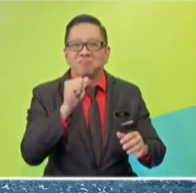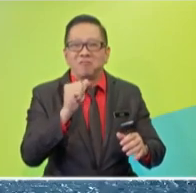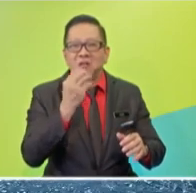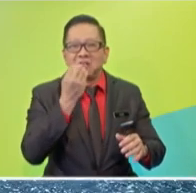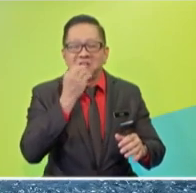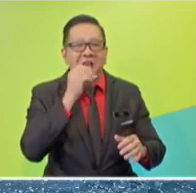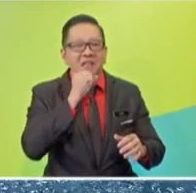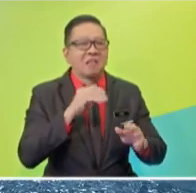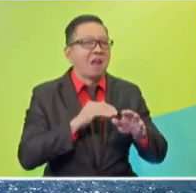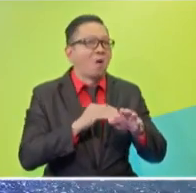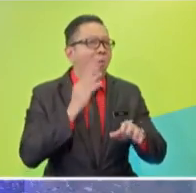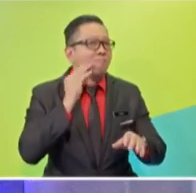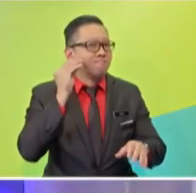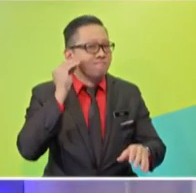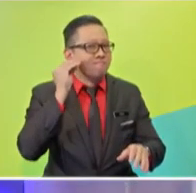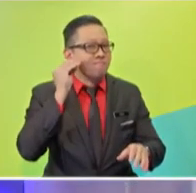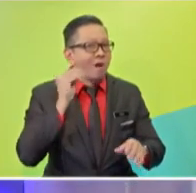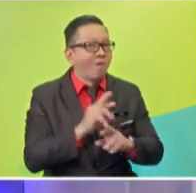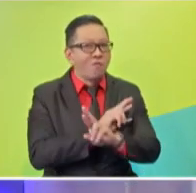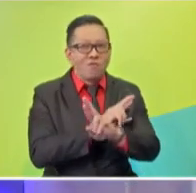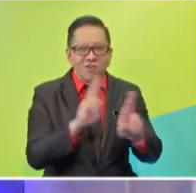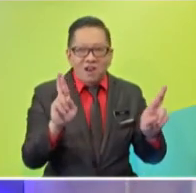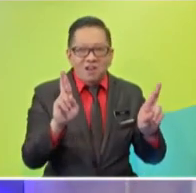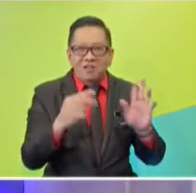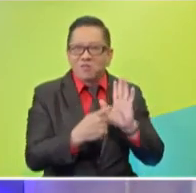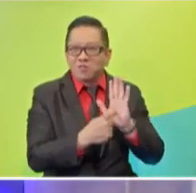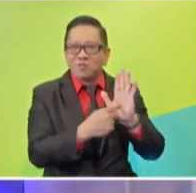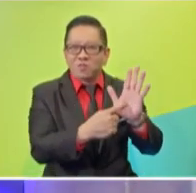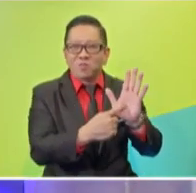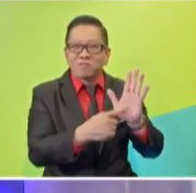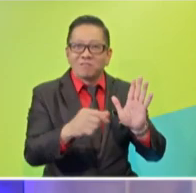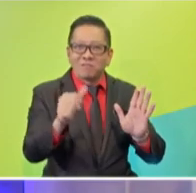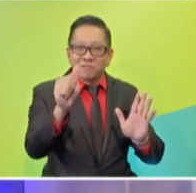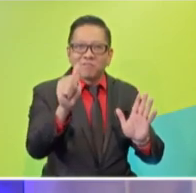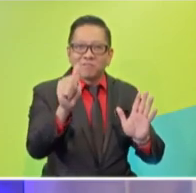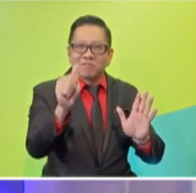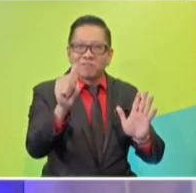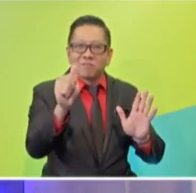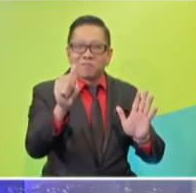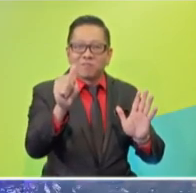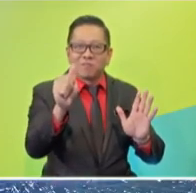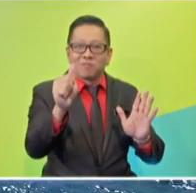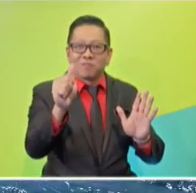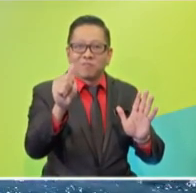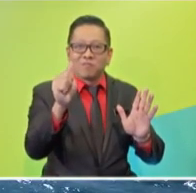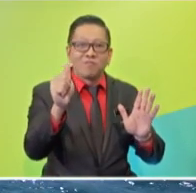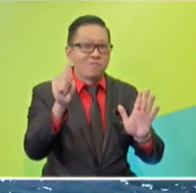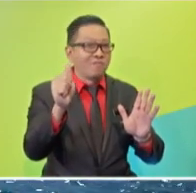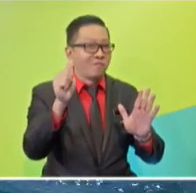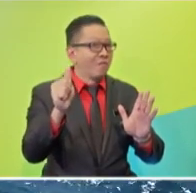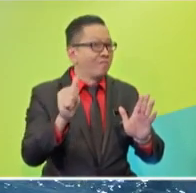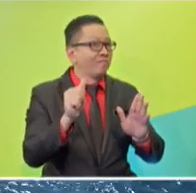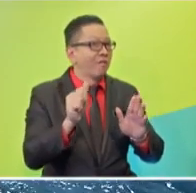home. So, if you are ready, please show me thumbs up, children. Show me the thumbs up if you are ready for the listening